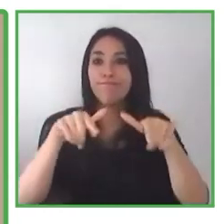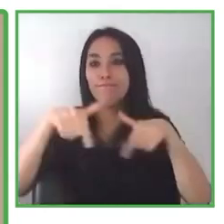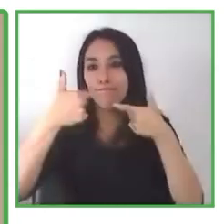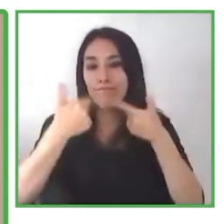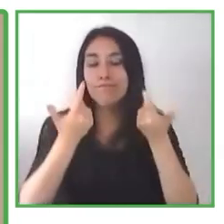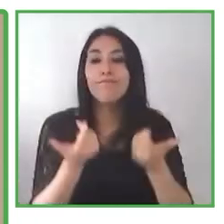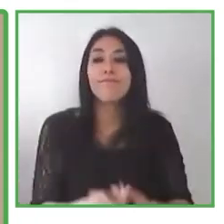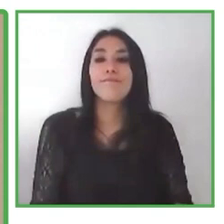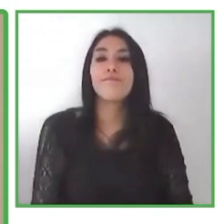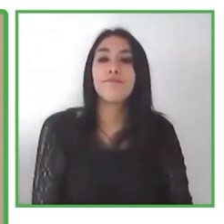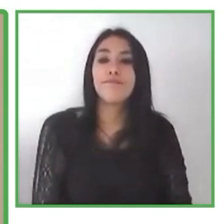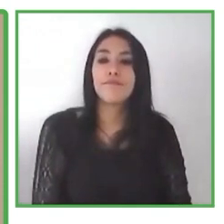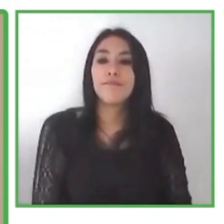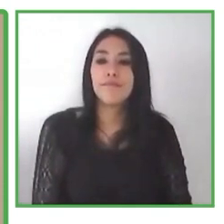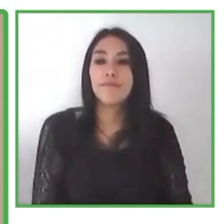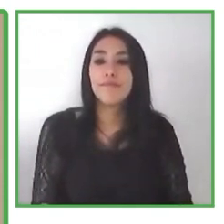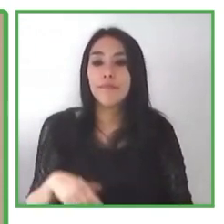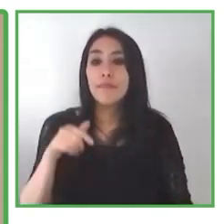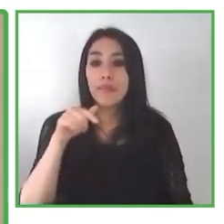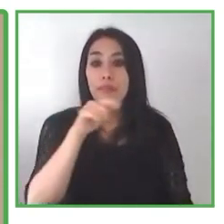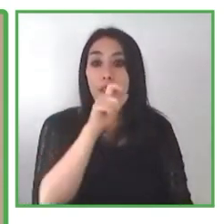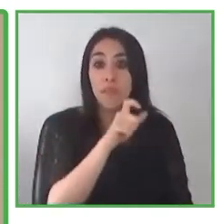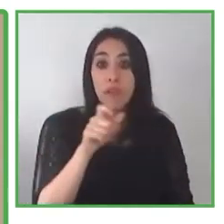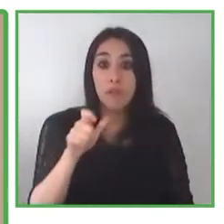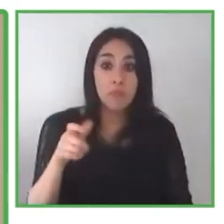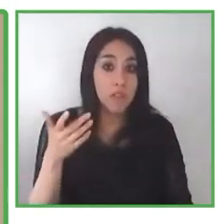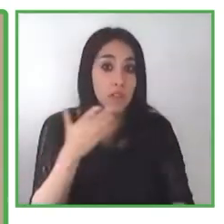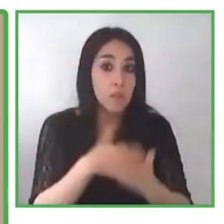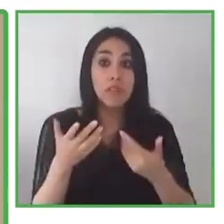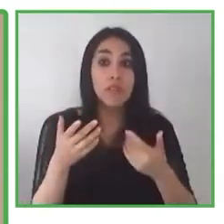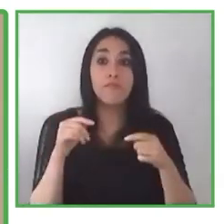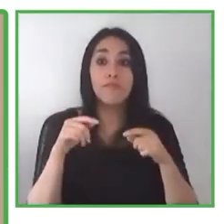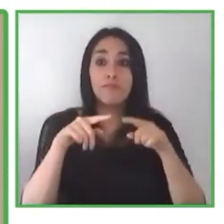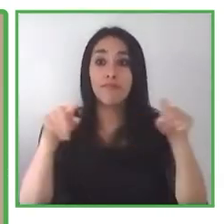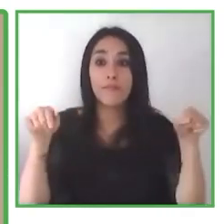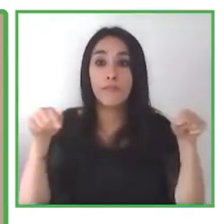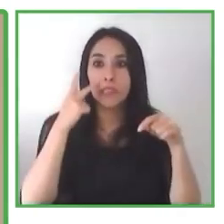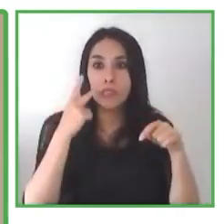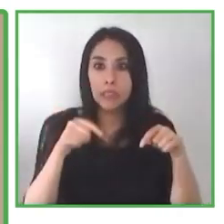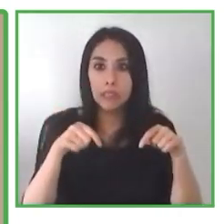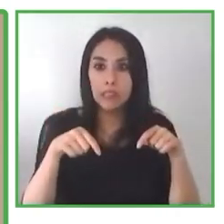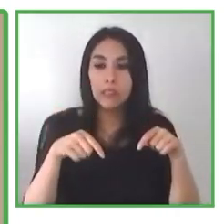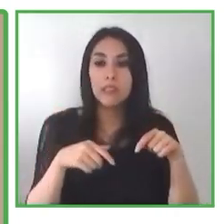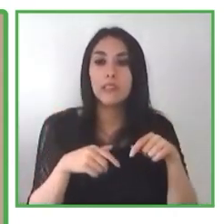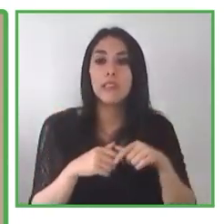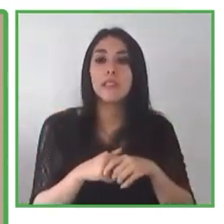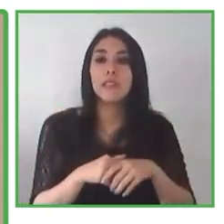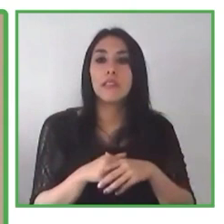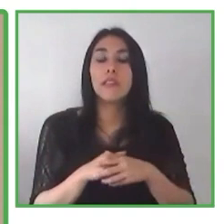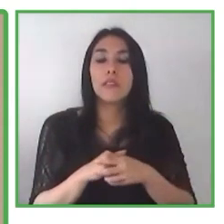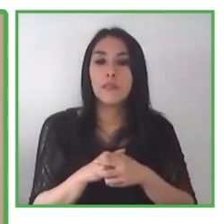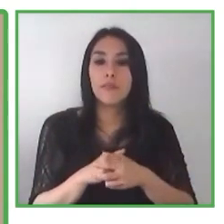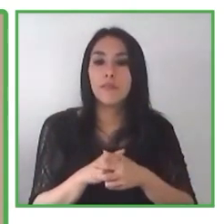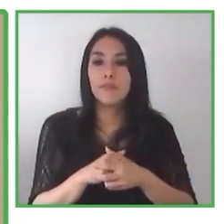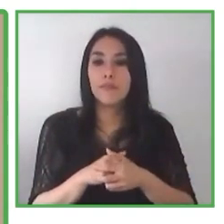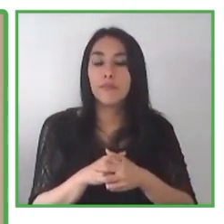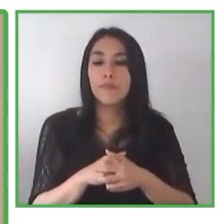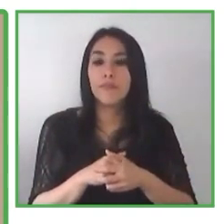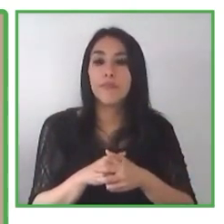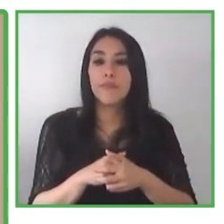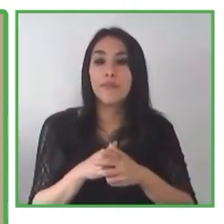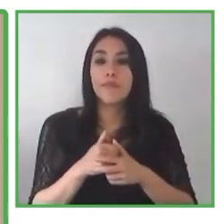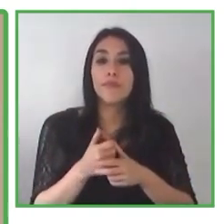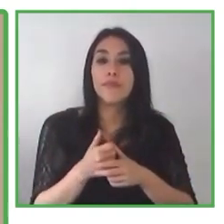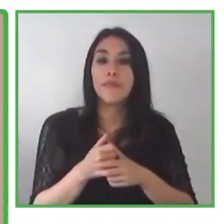work, facilitating the availability to work positions for people with disabilities. However, this doesn't